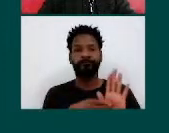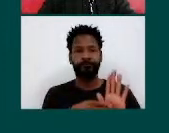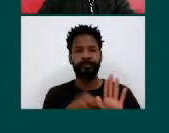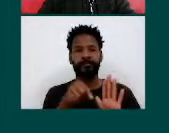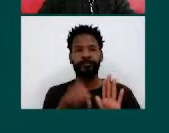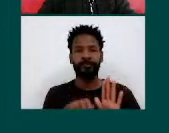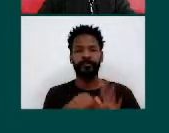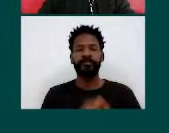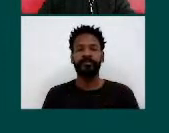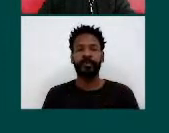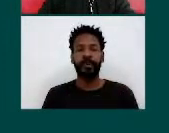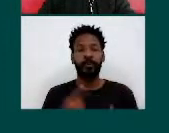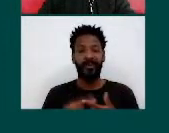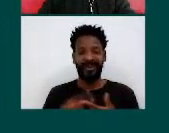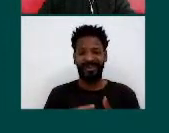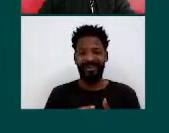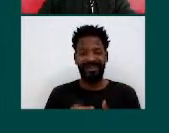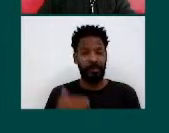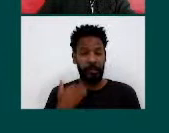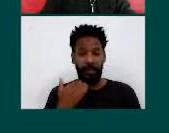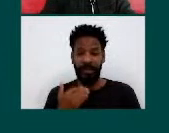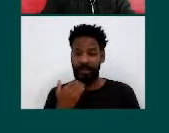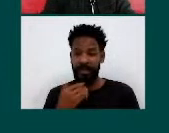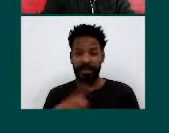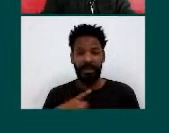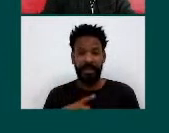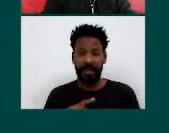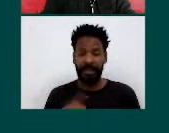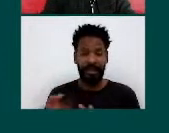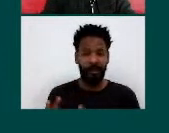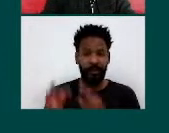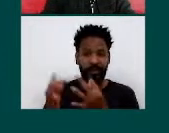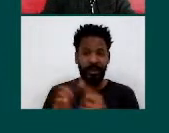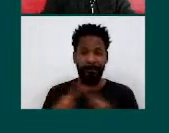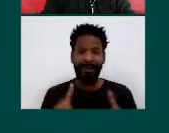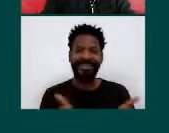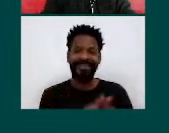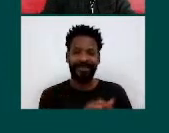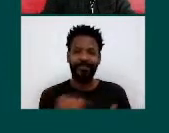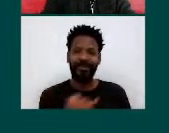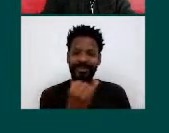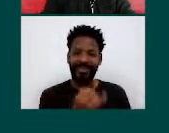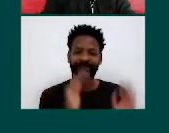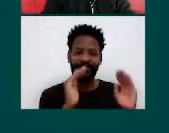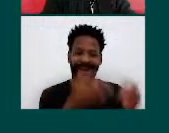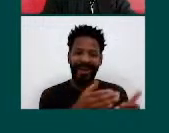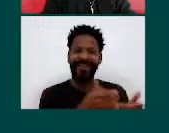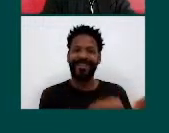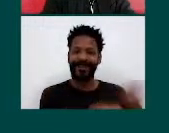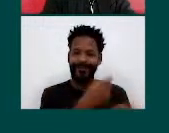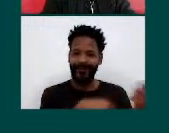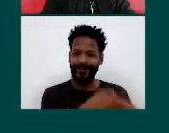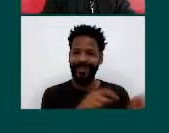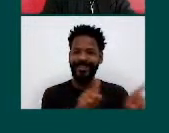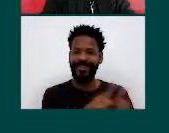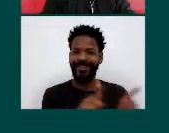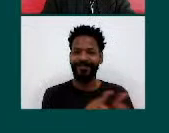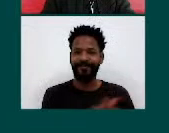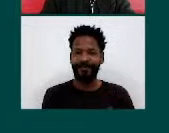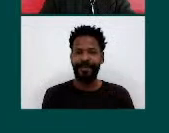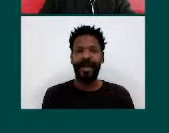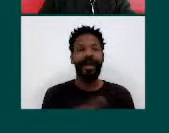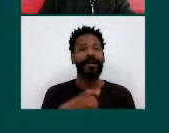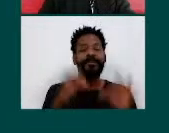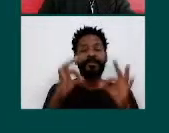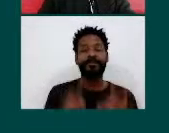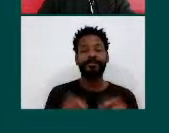and as the Secretary of Civil Aviation has implemented, the certainty